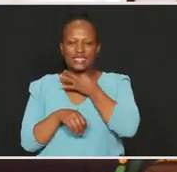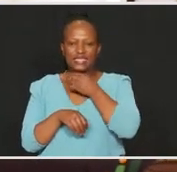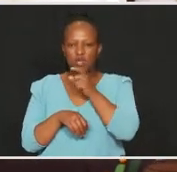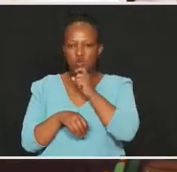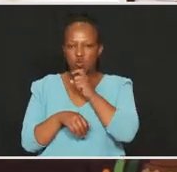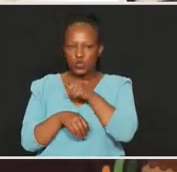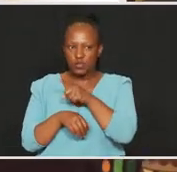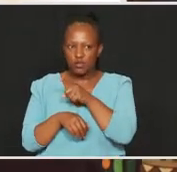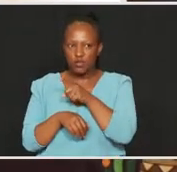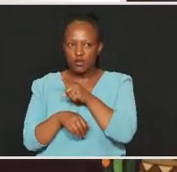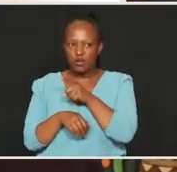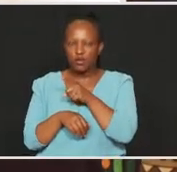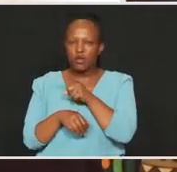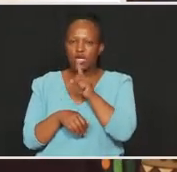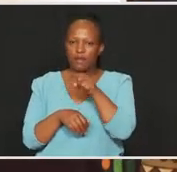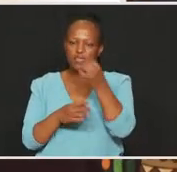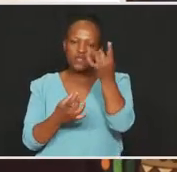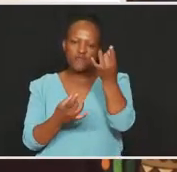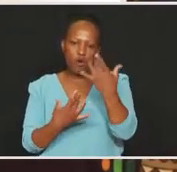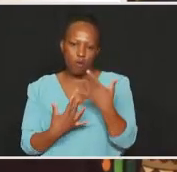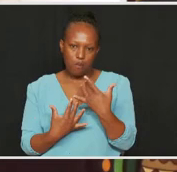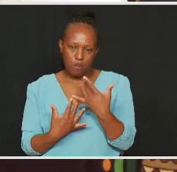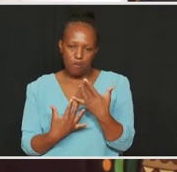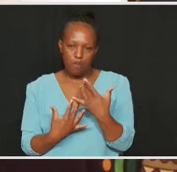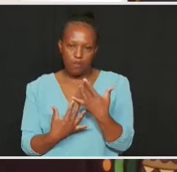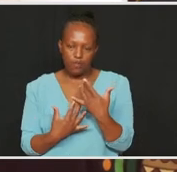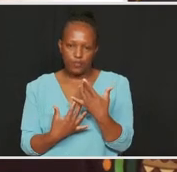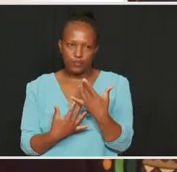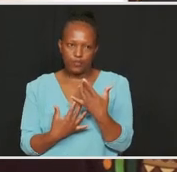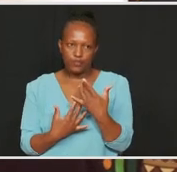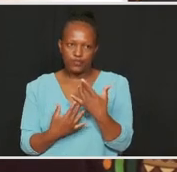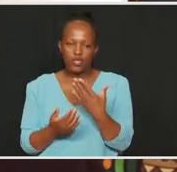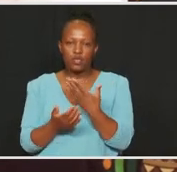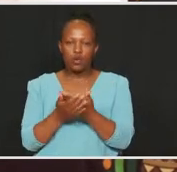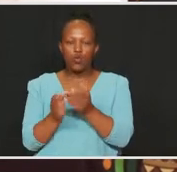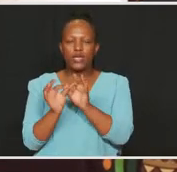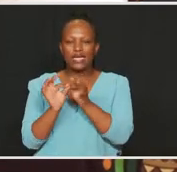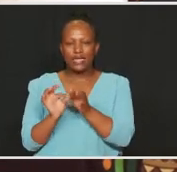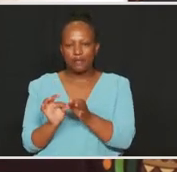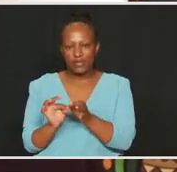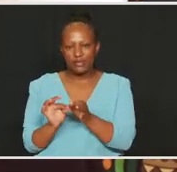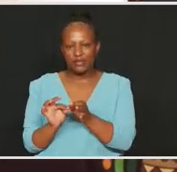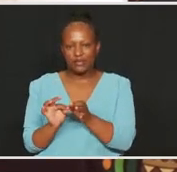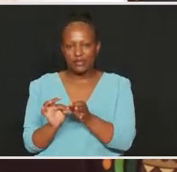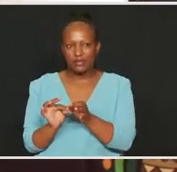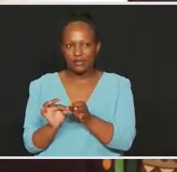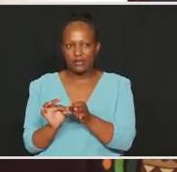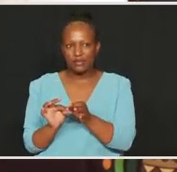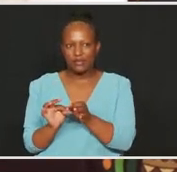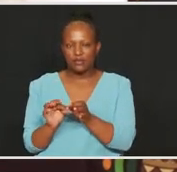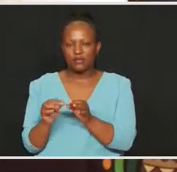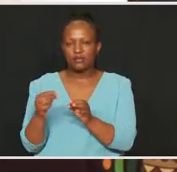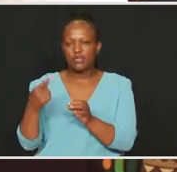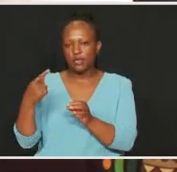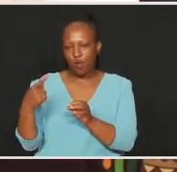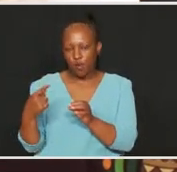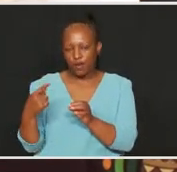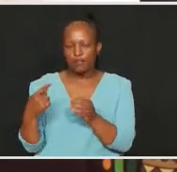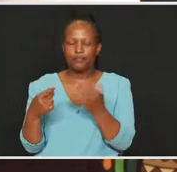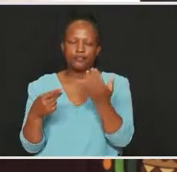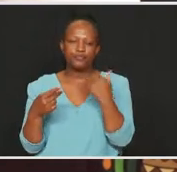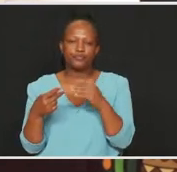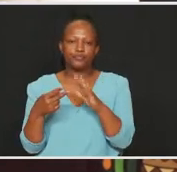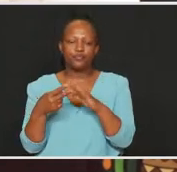used must indicate so that we can translate for them one two